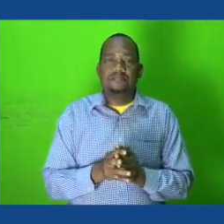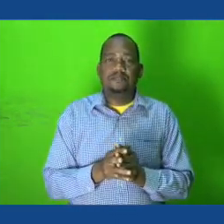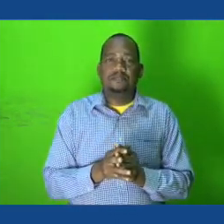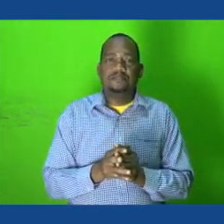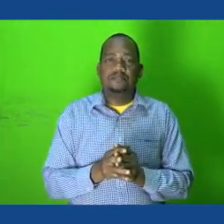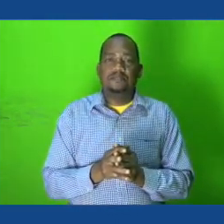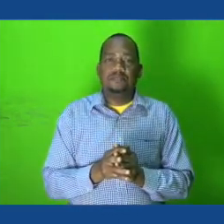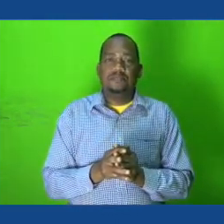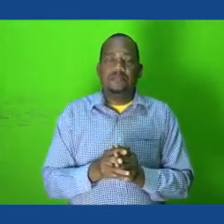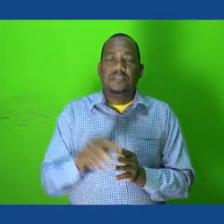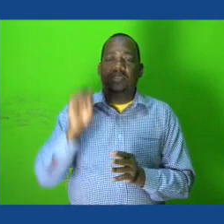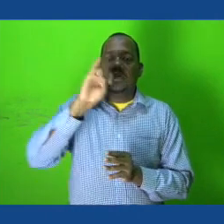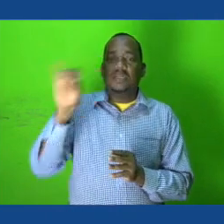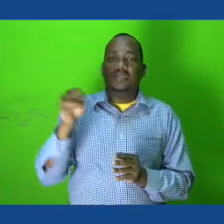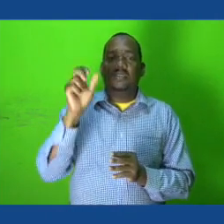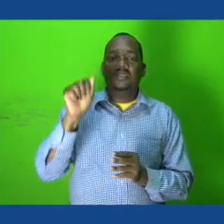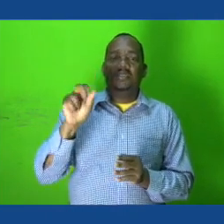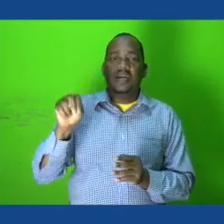Where?